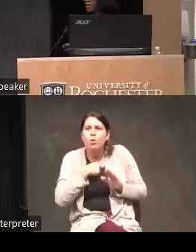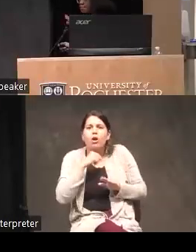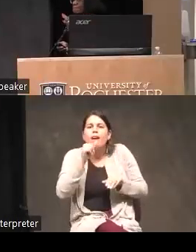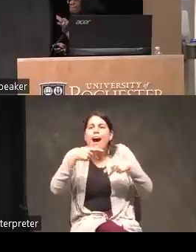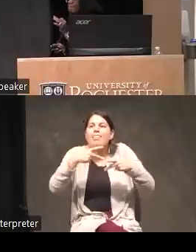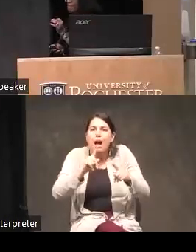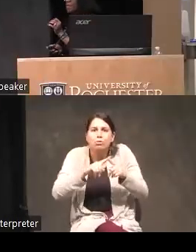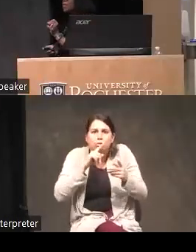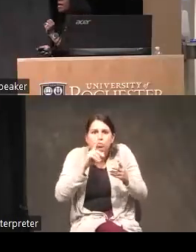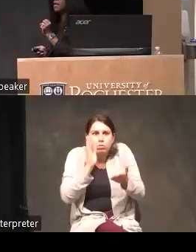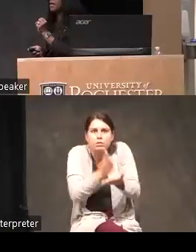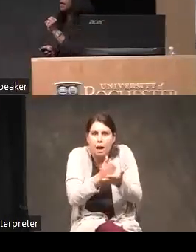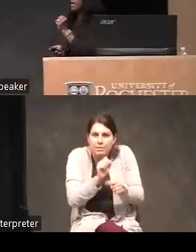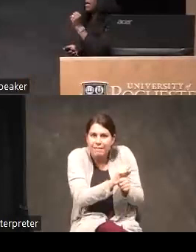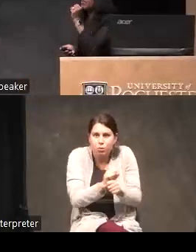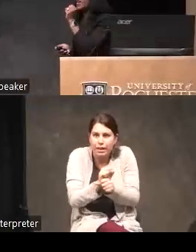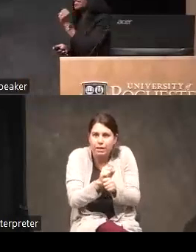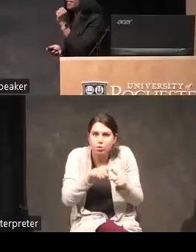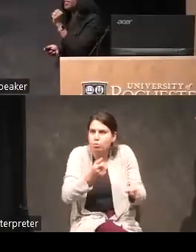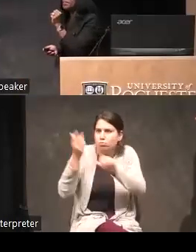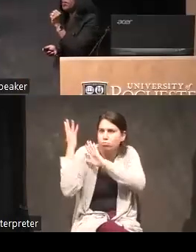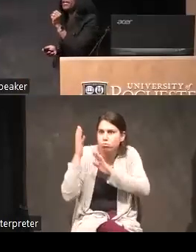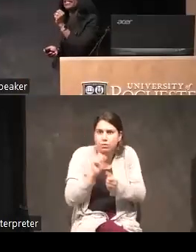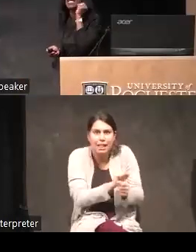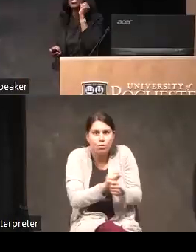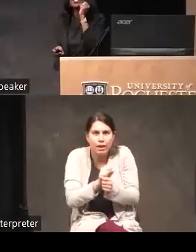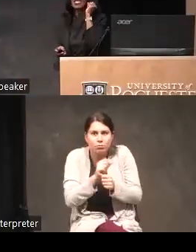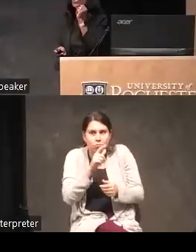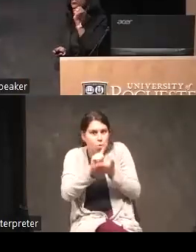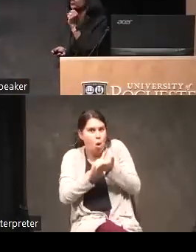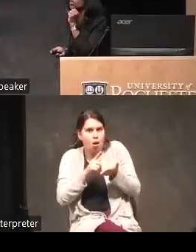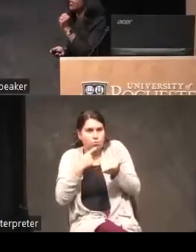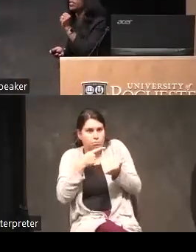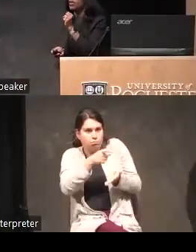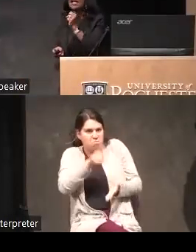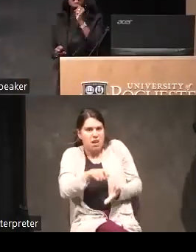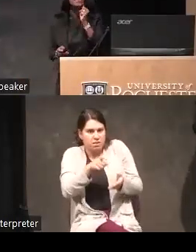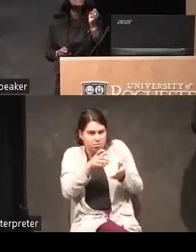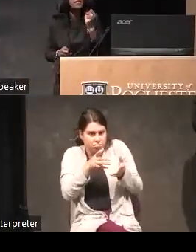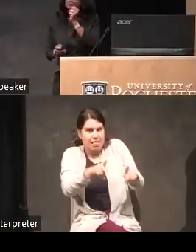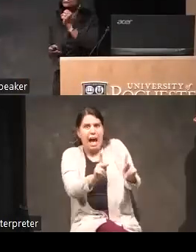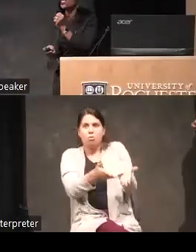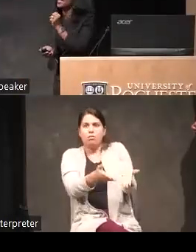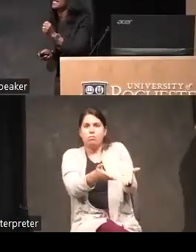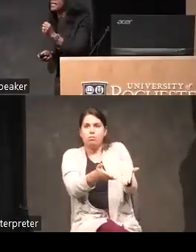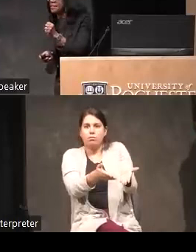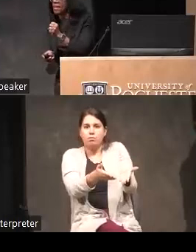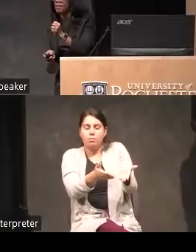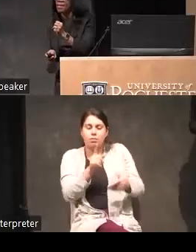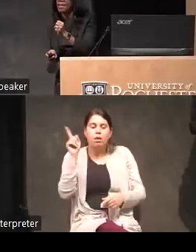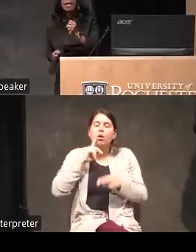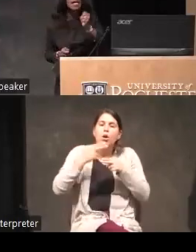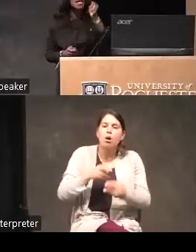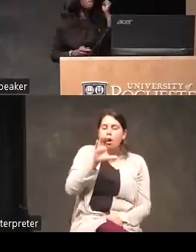slavery, right? And the reason this is important, and not just a historical footnote, is because it was called the Collins